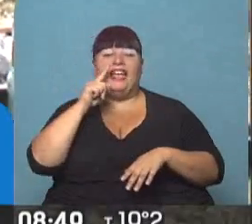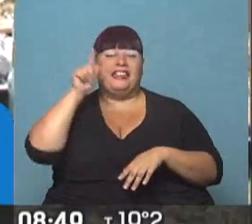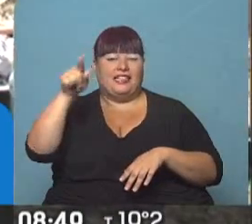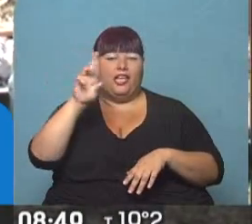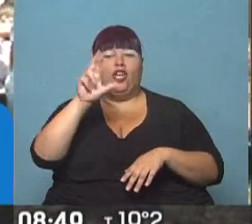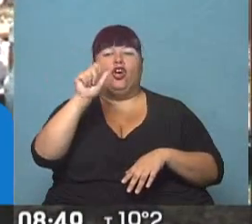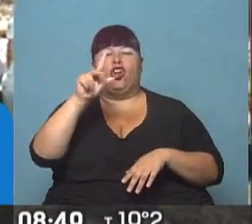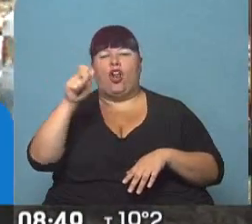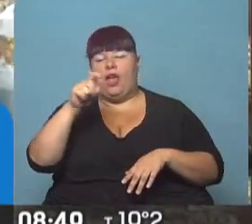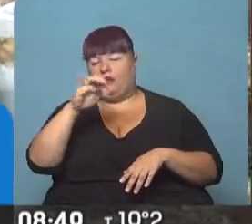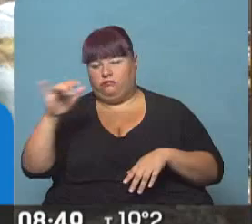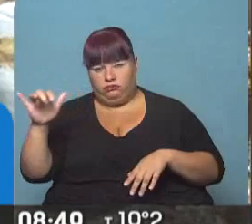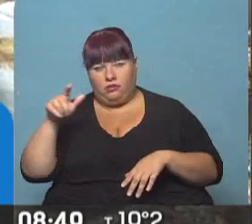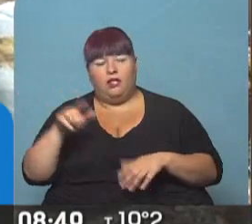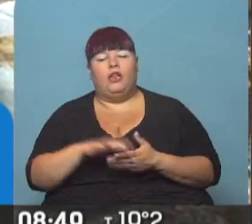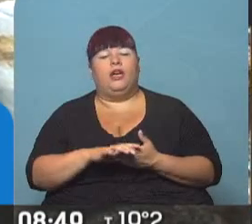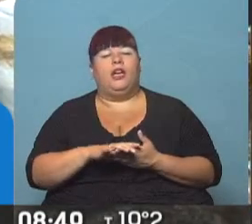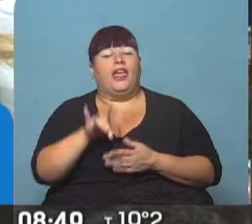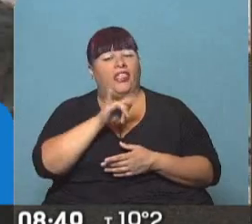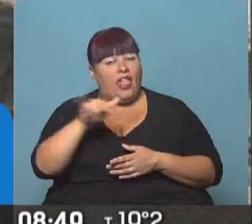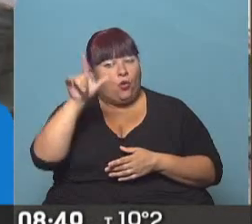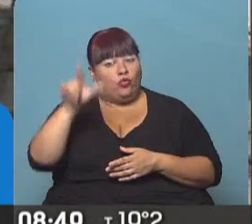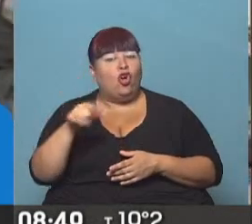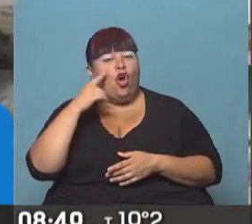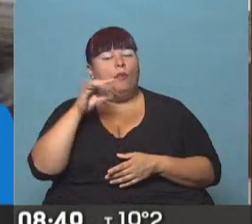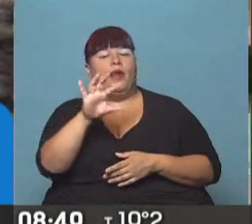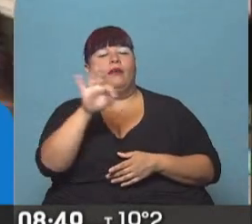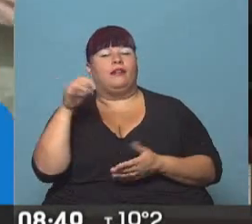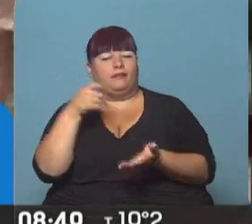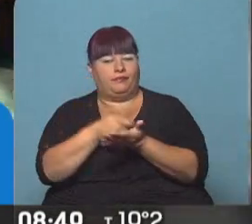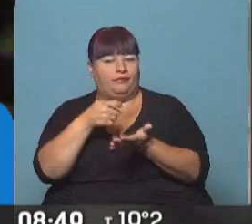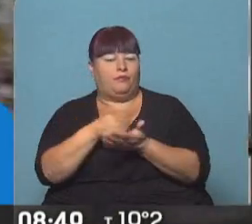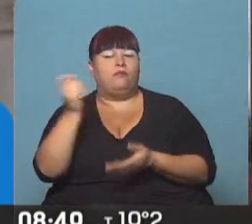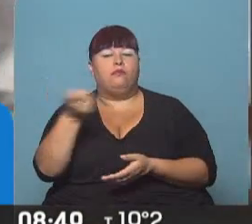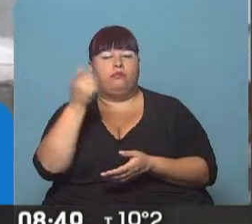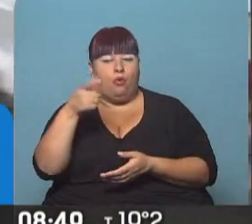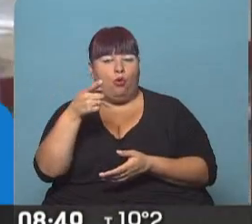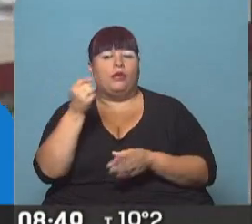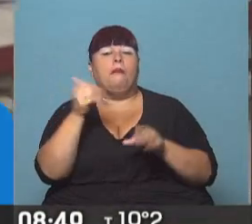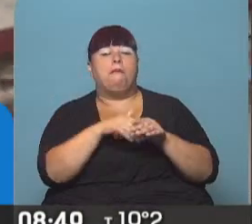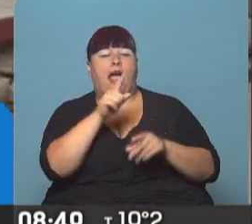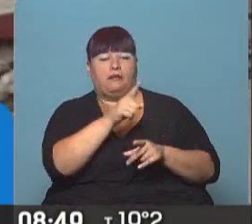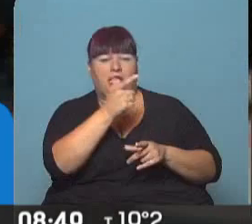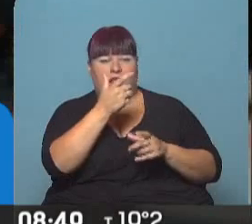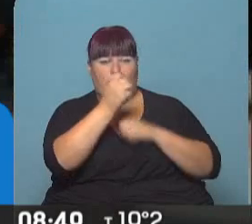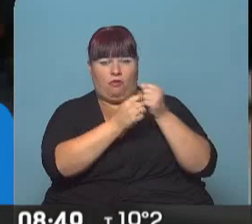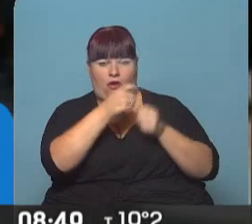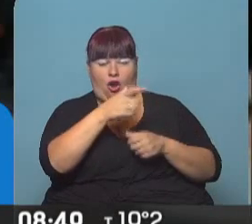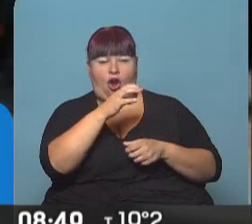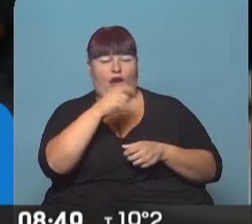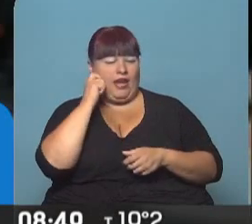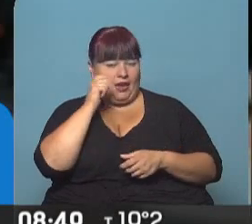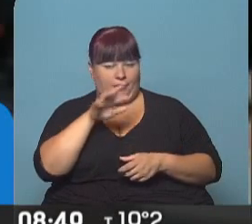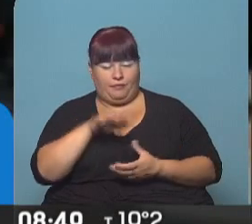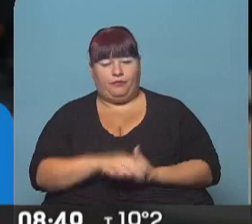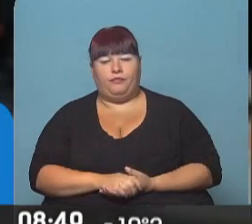Roland Van Houwermeiren, denunciado por contratar los servicios de prostitutas con fondos de Oxfam. What